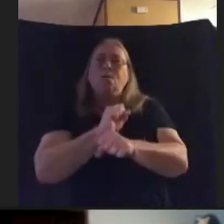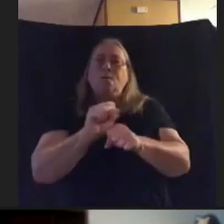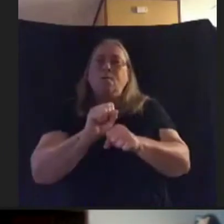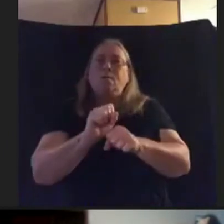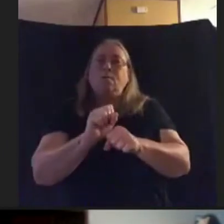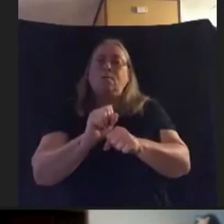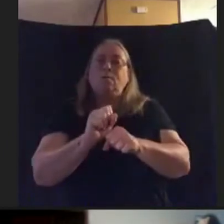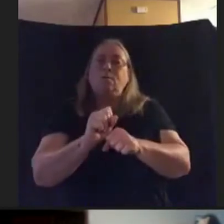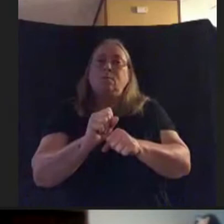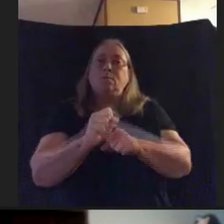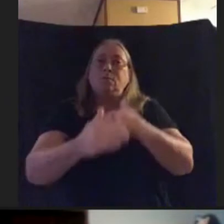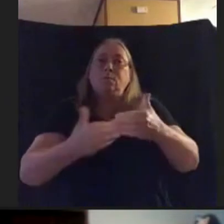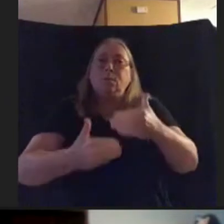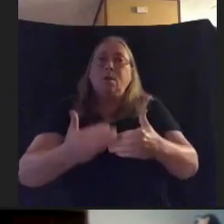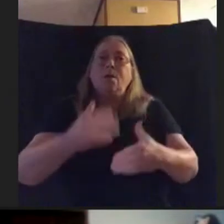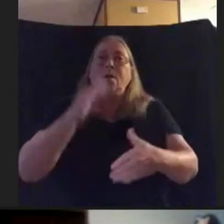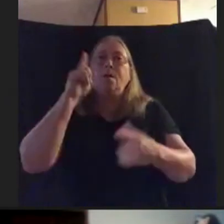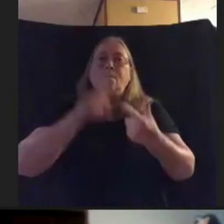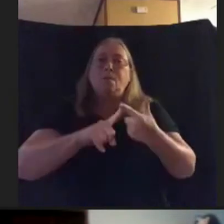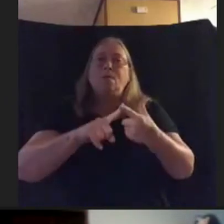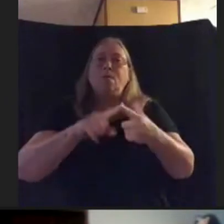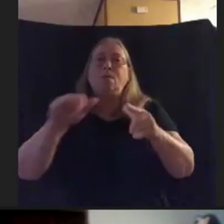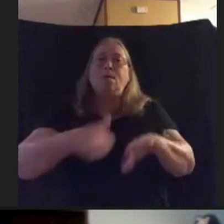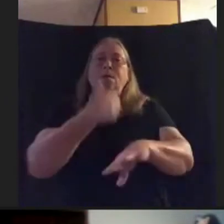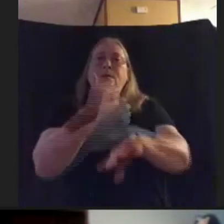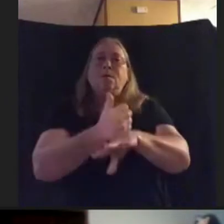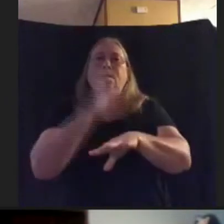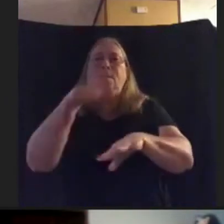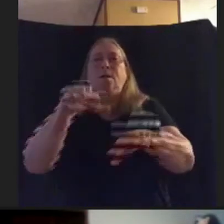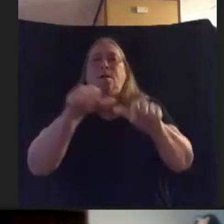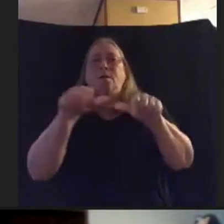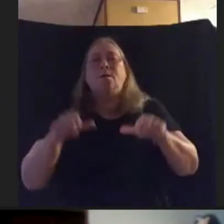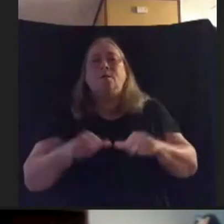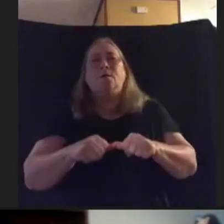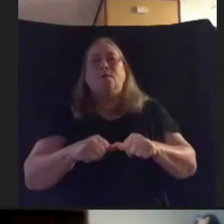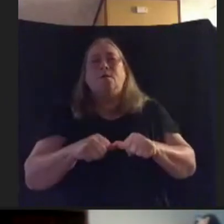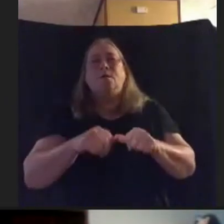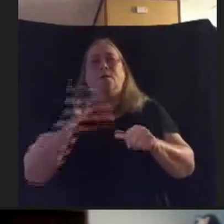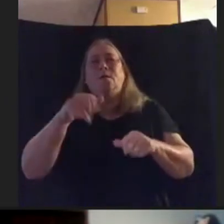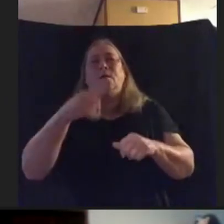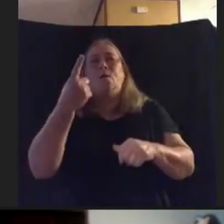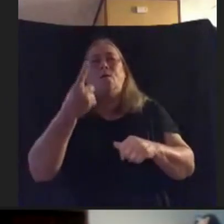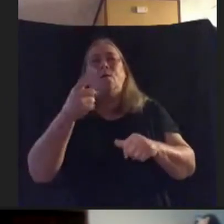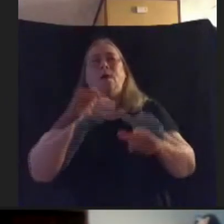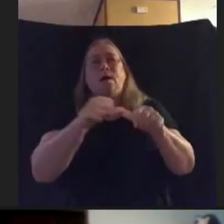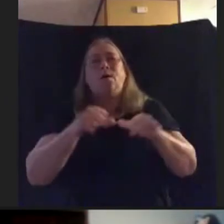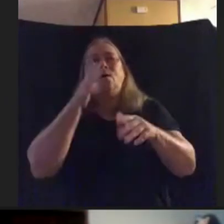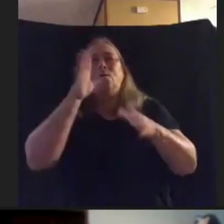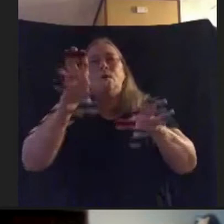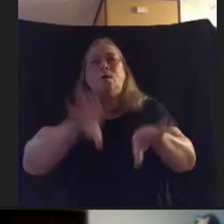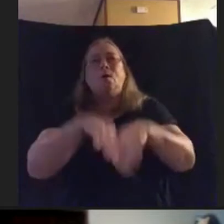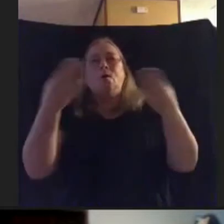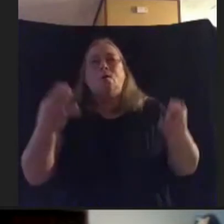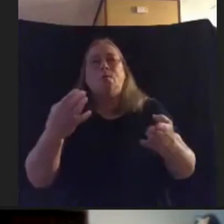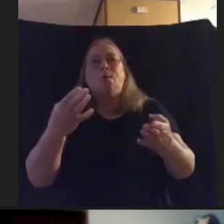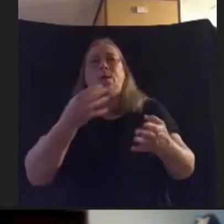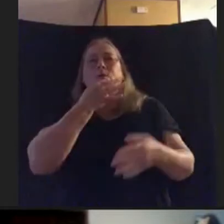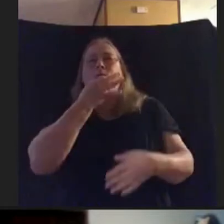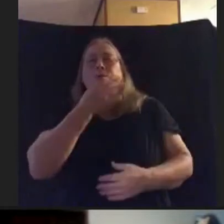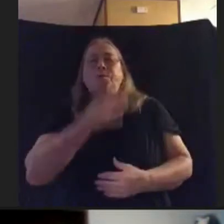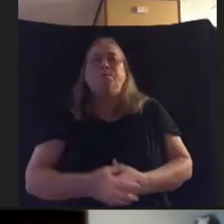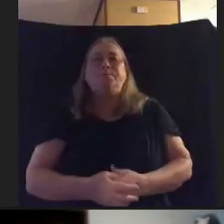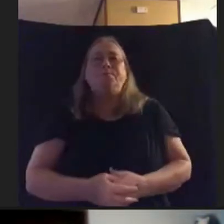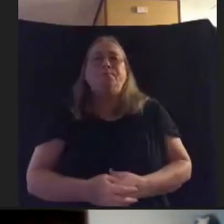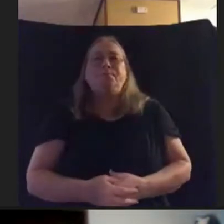them prepare that site so that we will have Warren County open as one of our geographic locations in the coming weeks. Thank